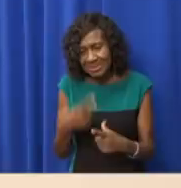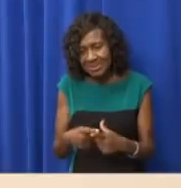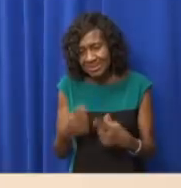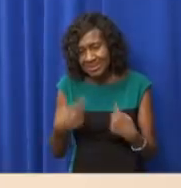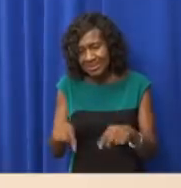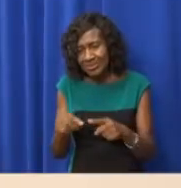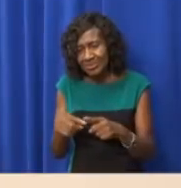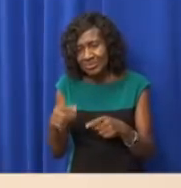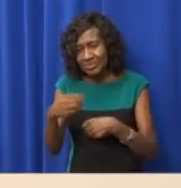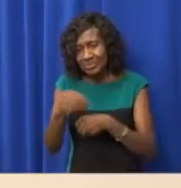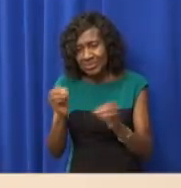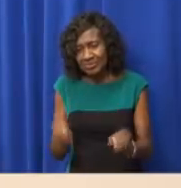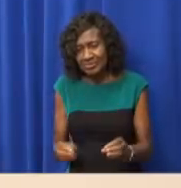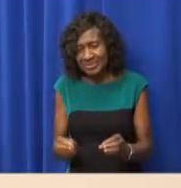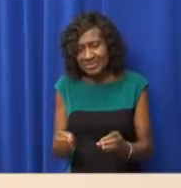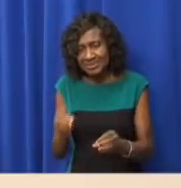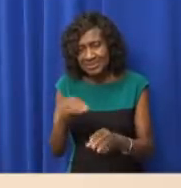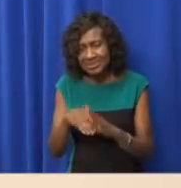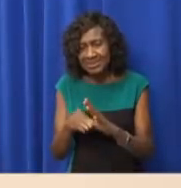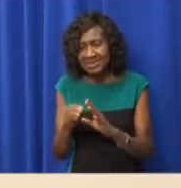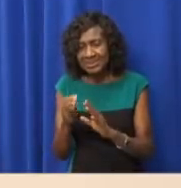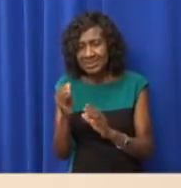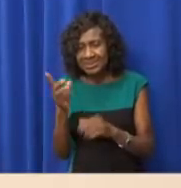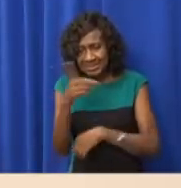around midday, and